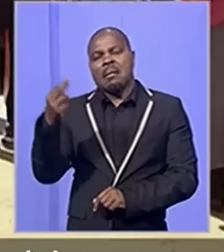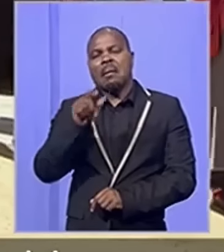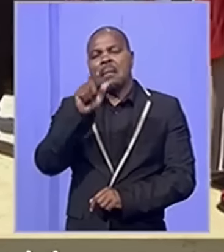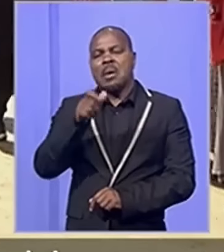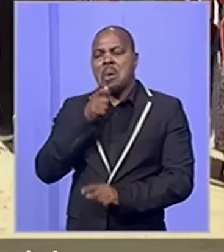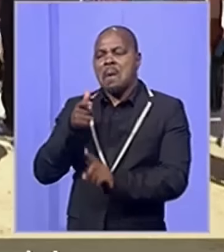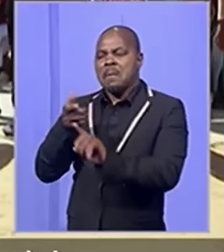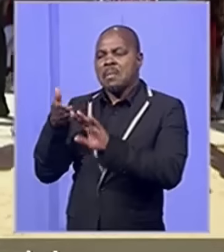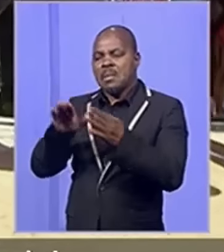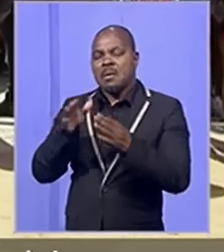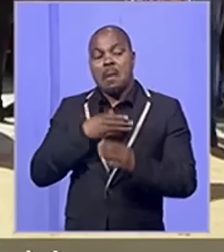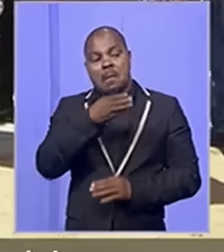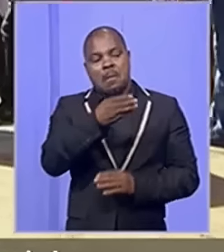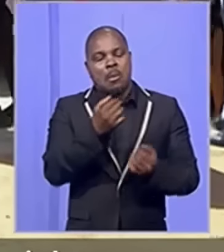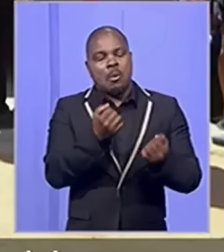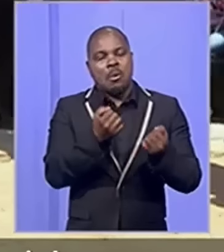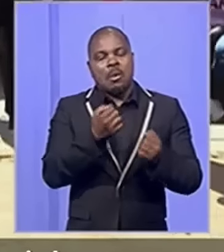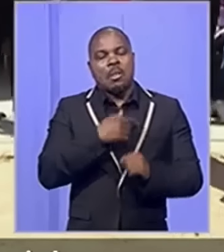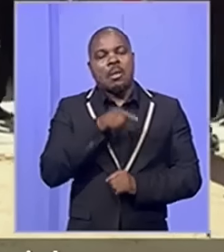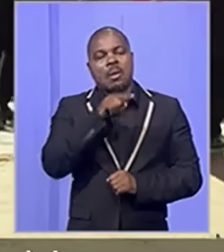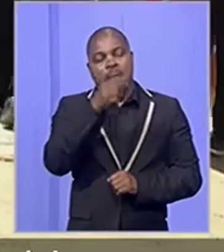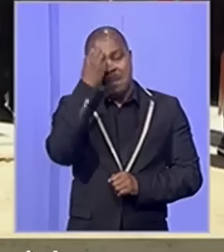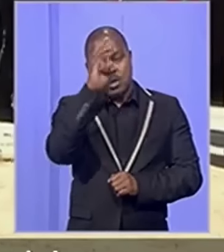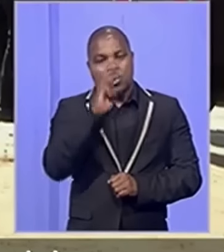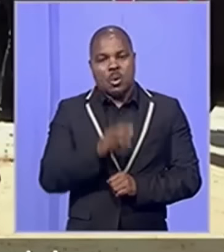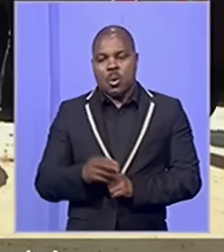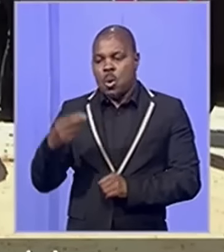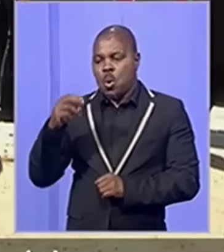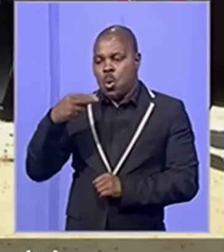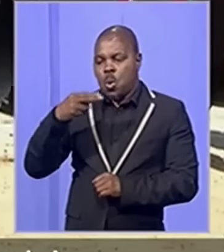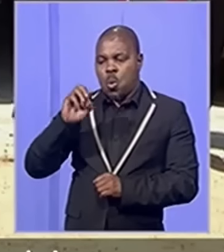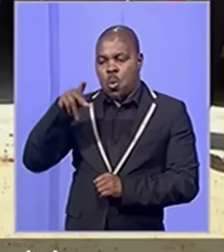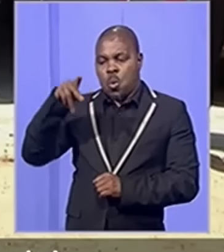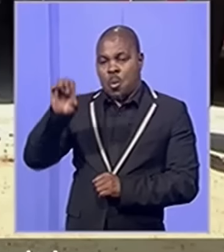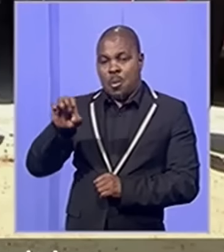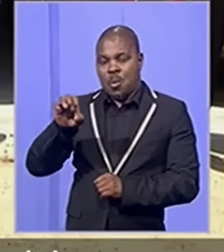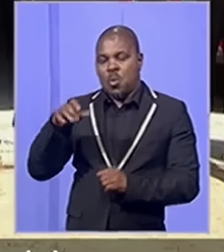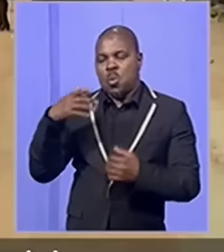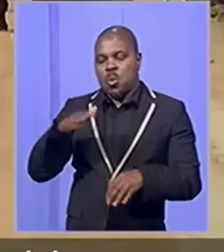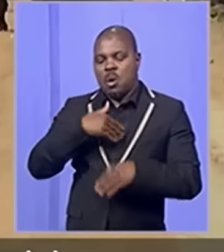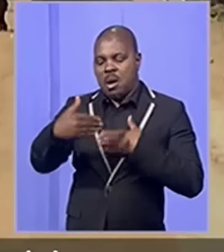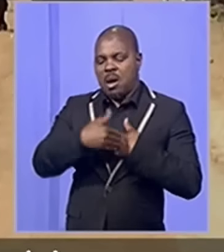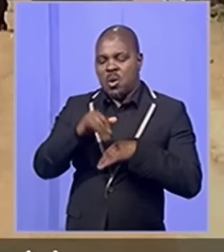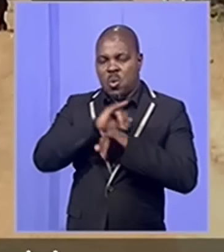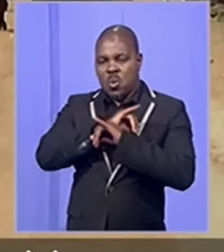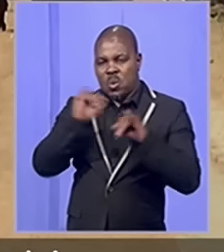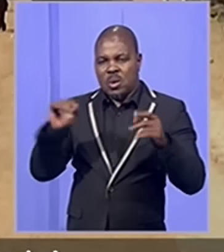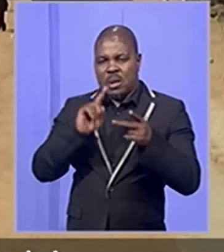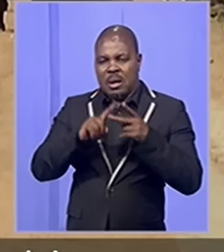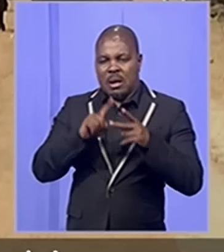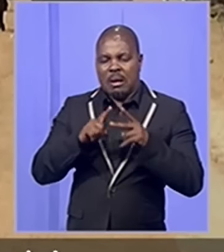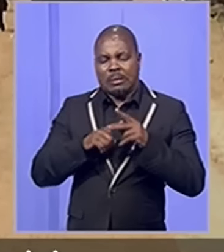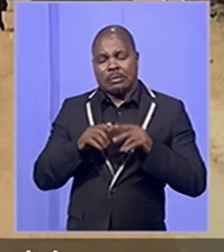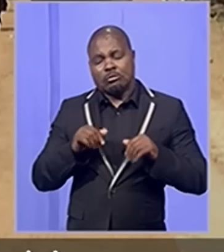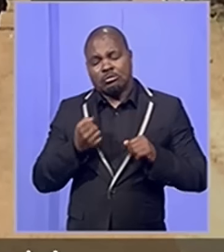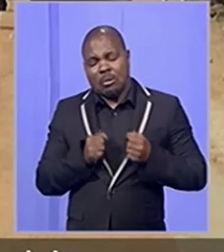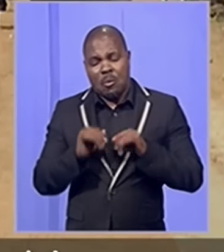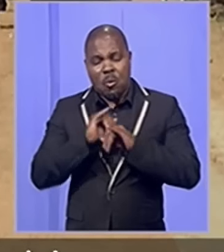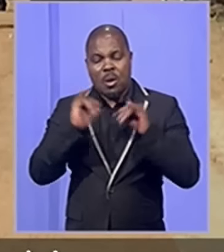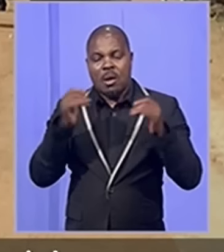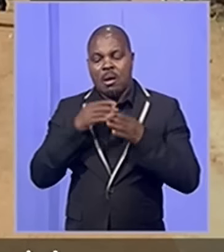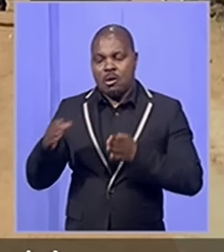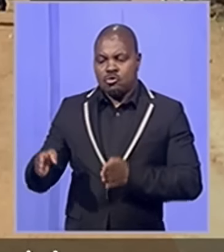kwa Motsemoshate. Hope Dlamini o fitlhetswe a gobaditswe mo go maswe le go tlogela a kgaratlhela botshelo jwa gagwe gaufi le